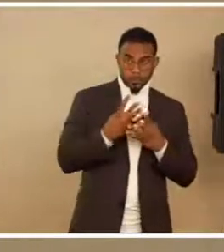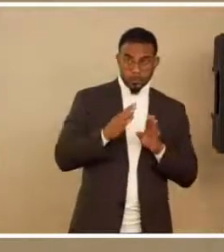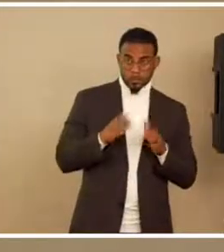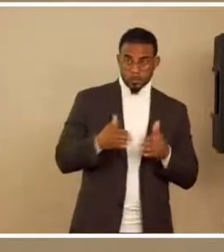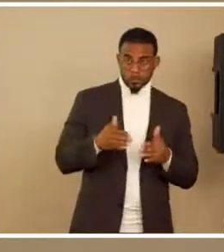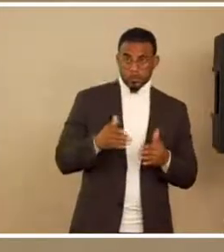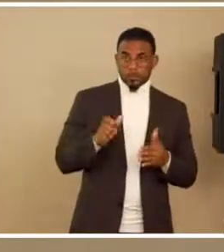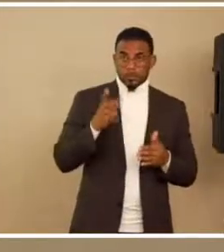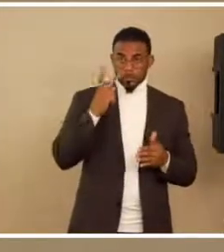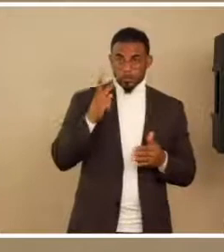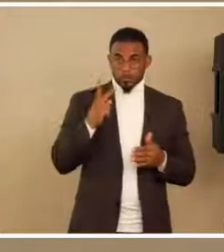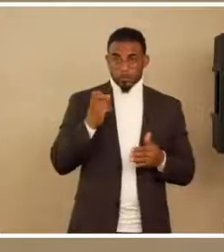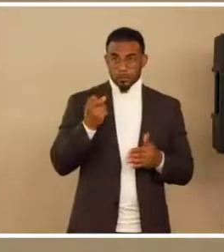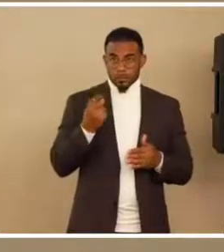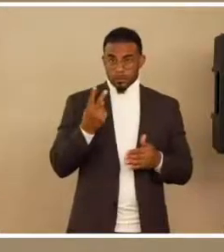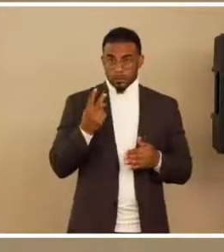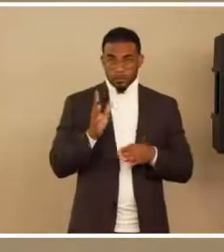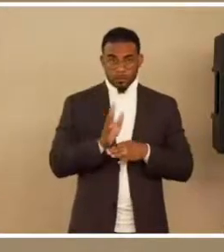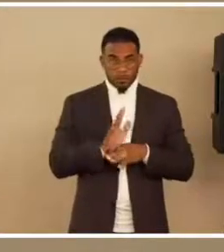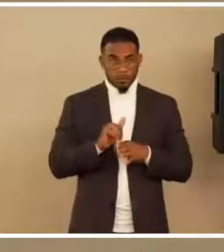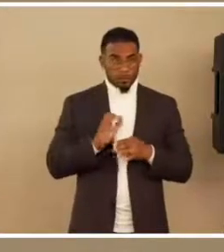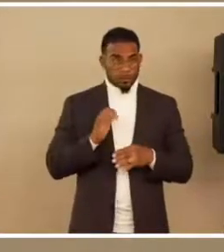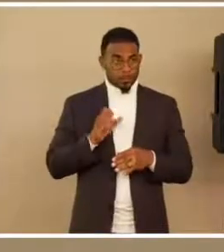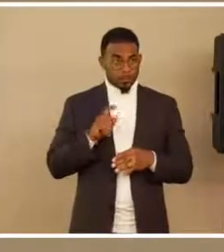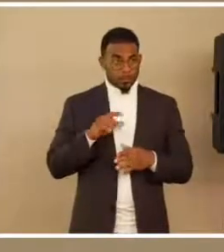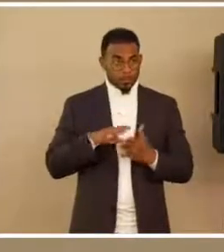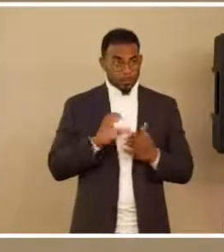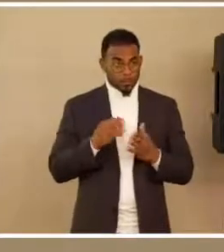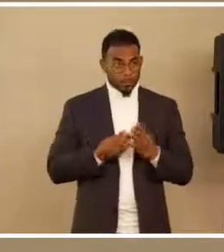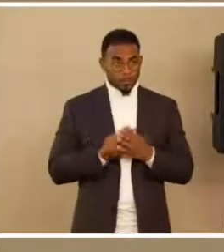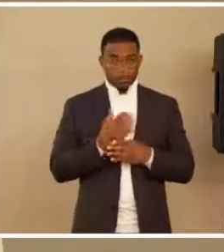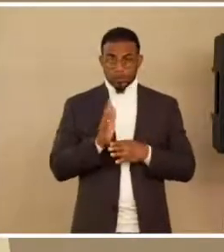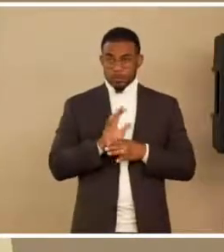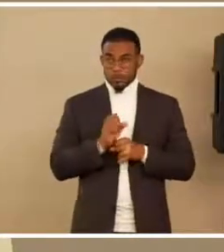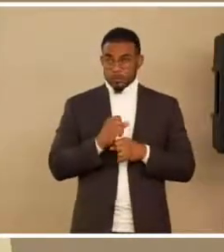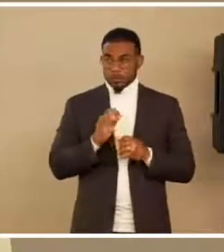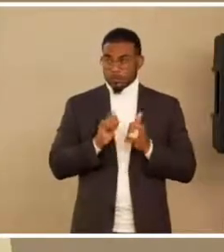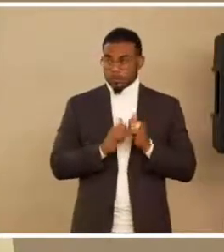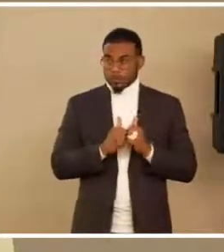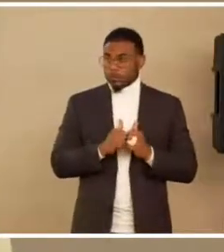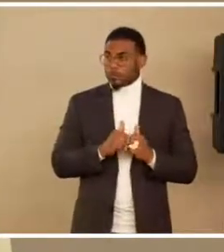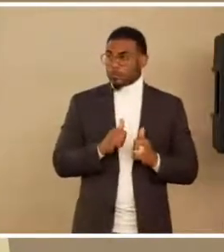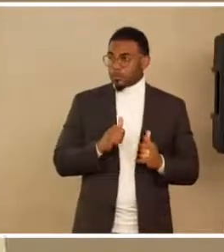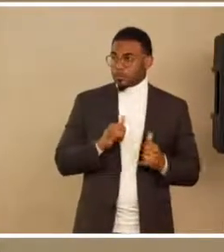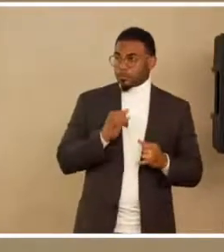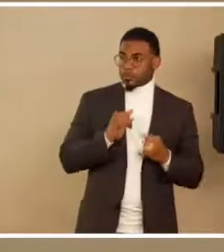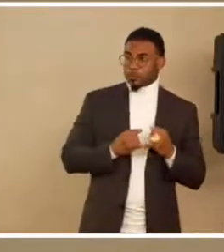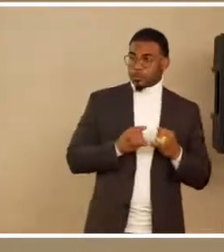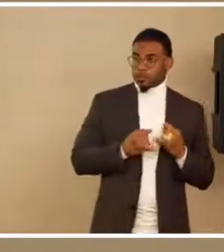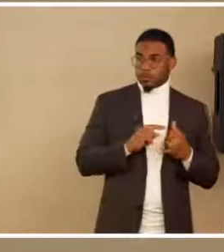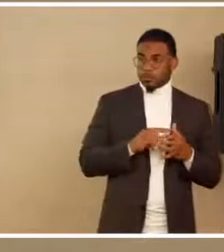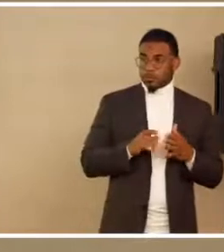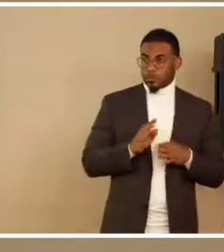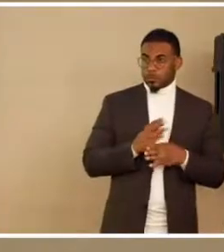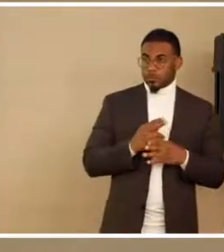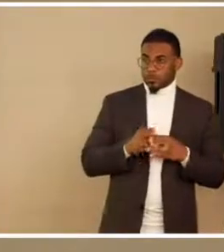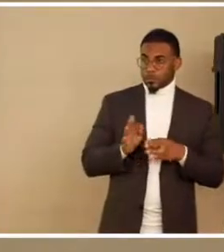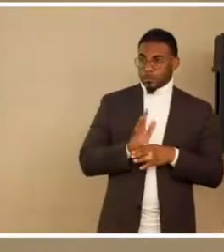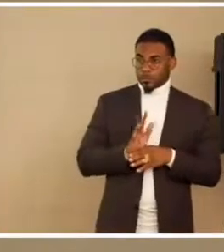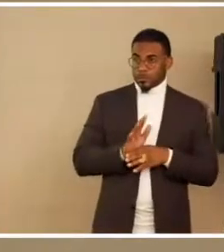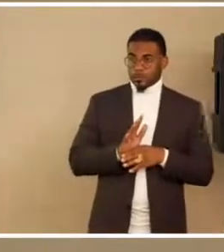screening room, and you'll see the 12 films in our Student and Emerging Filmmaker Competition, the finalists' short